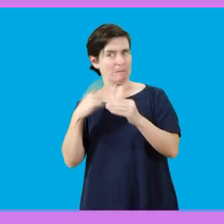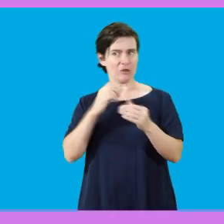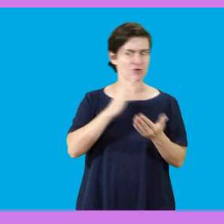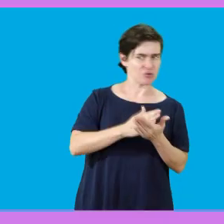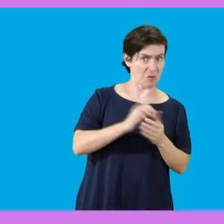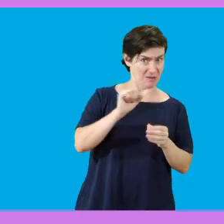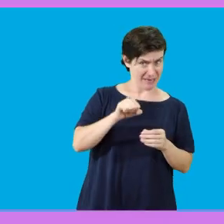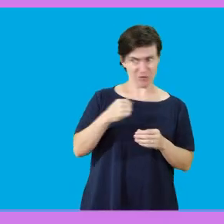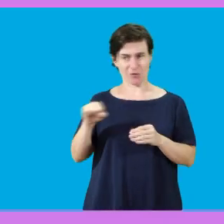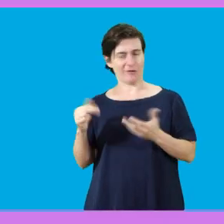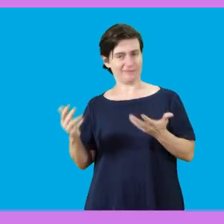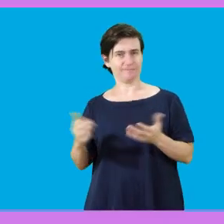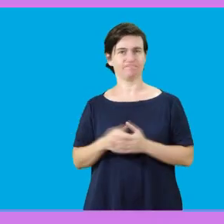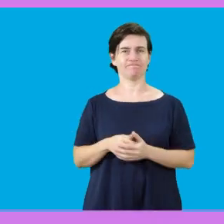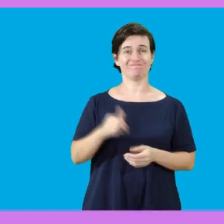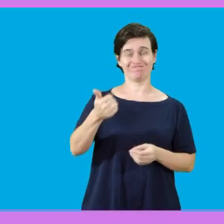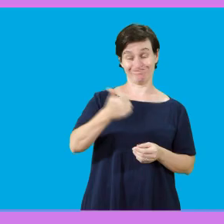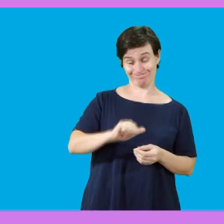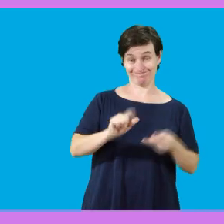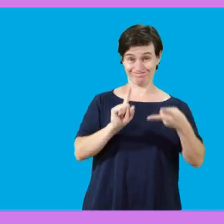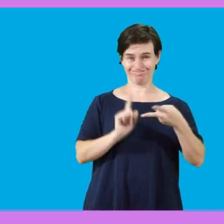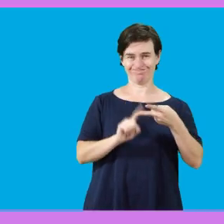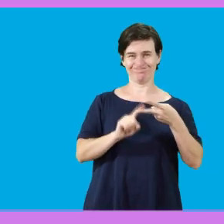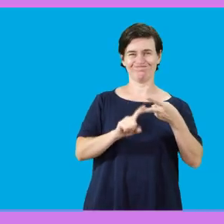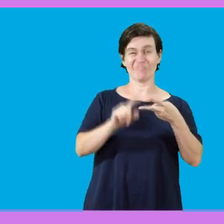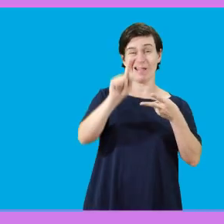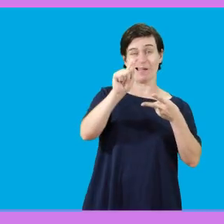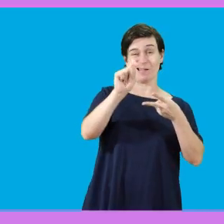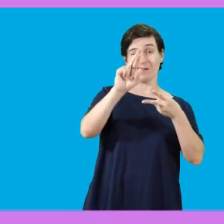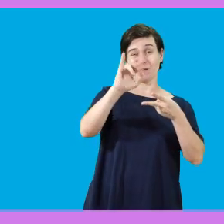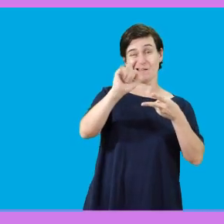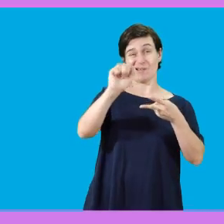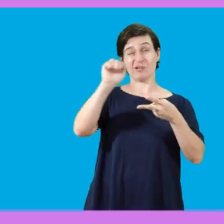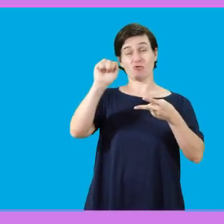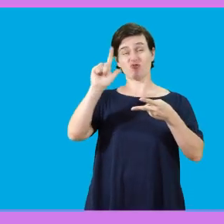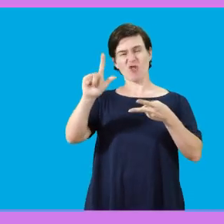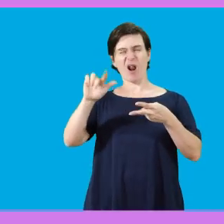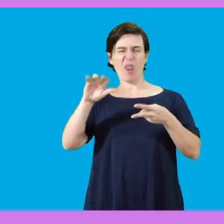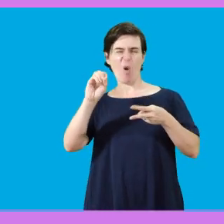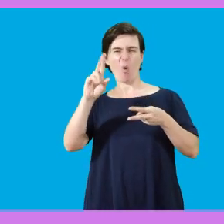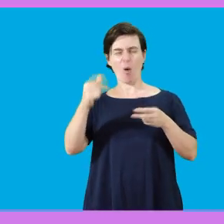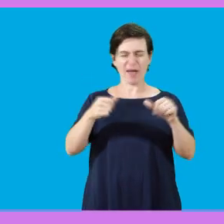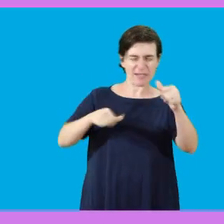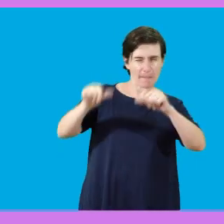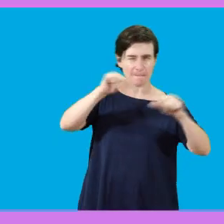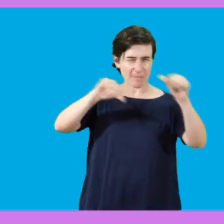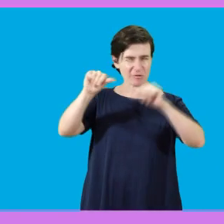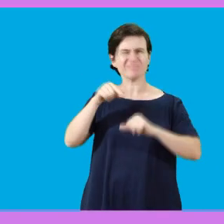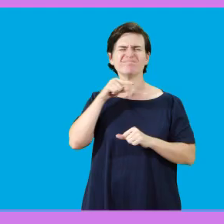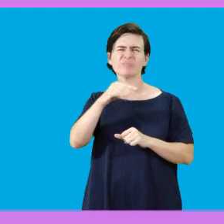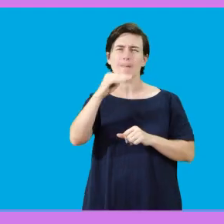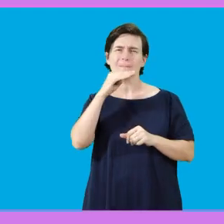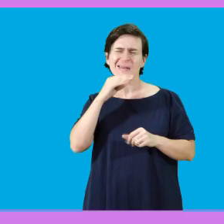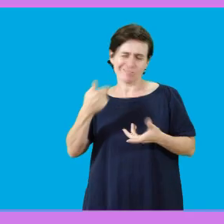percentage is always out of 100. Then we've got the word trial or experiment. Trial or experiment